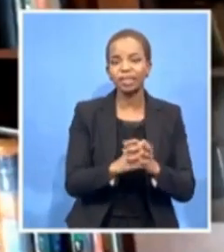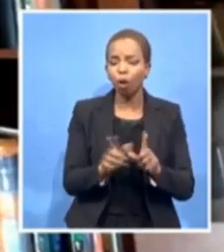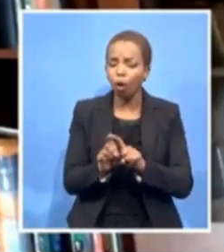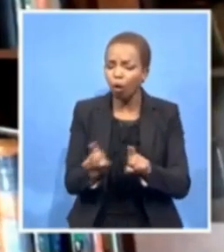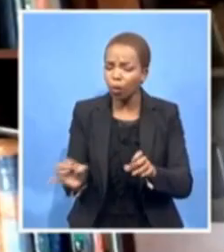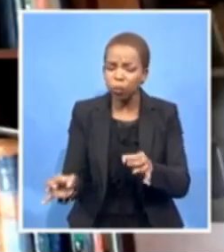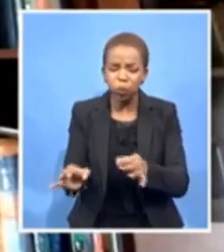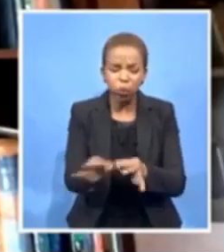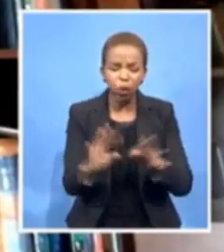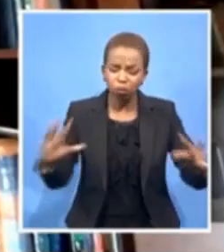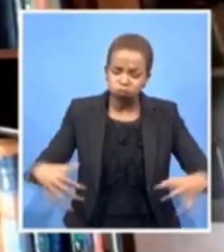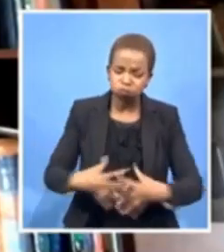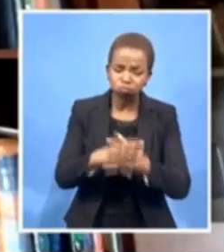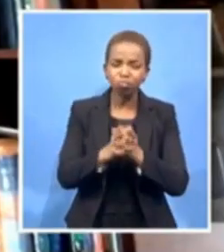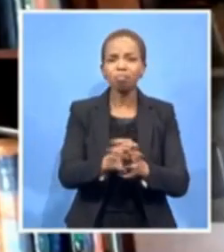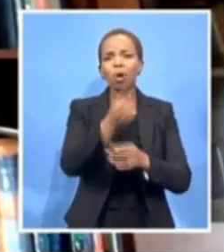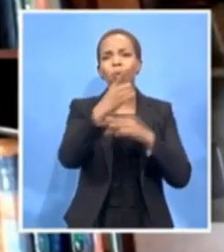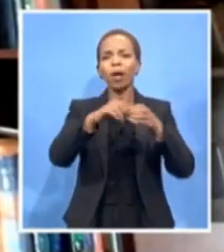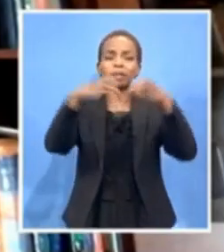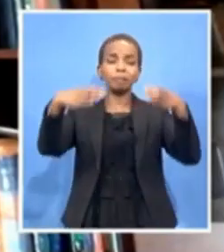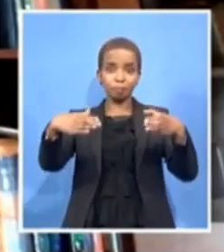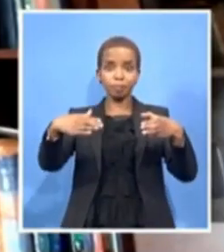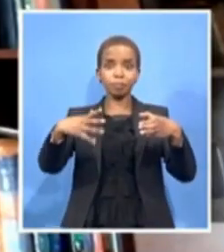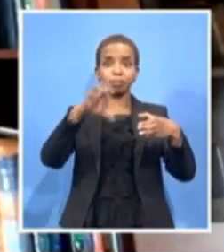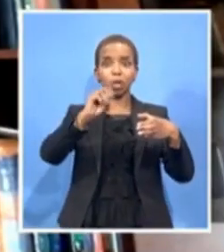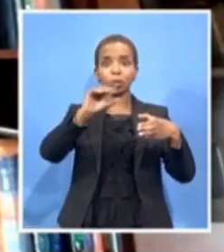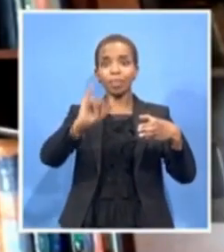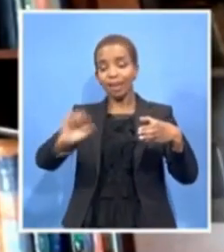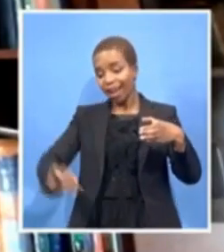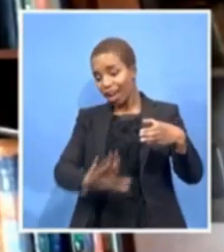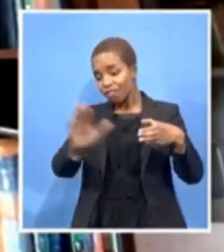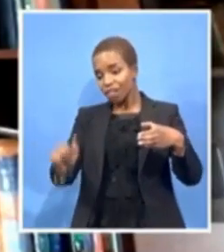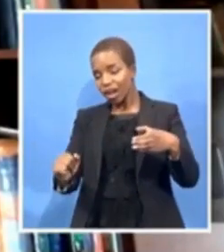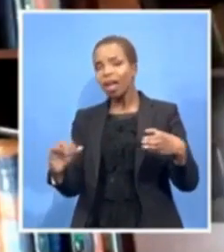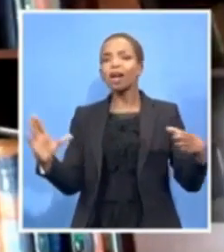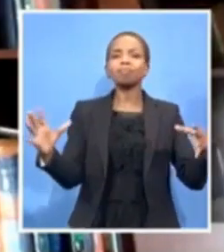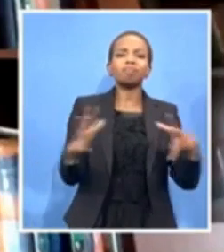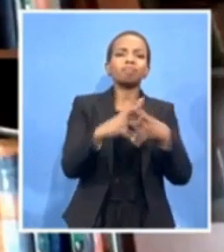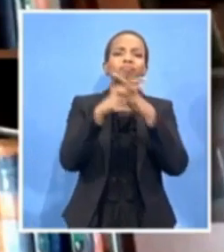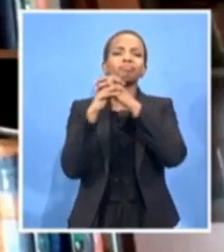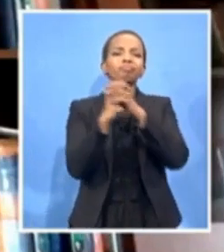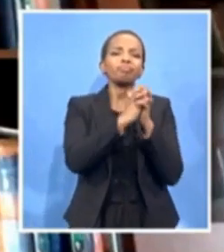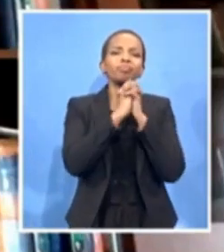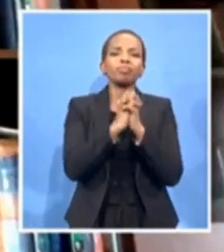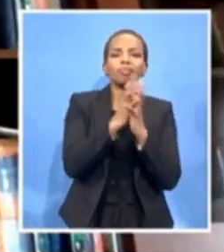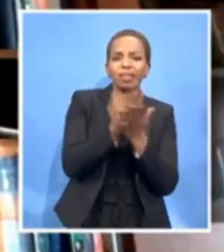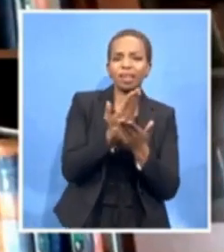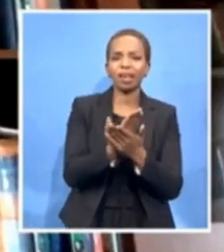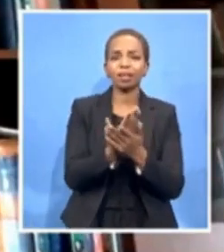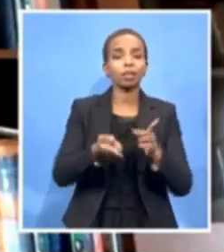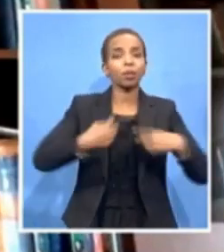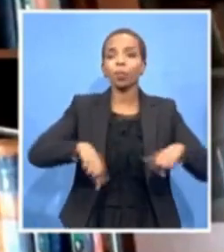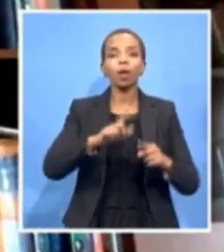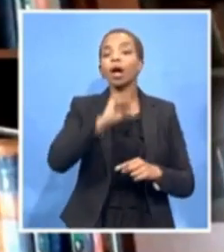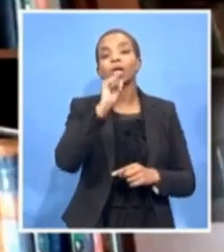Africa can be united. And we are not being naive in saying that we will be united immediately. We must begin to